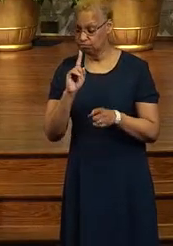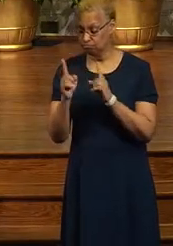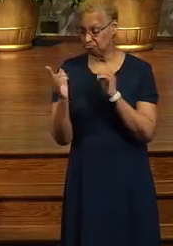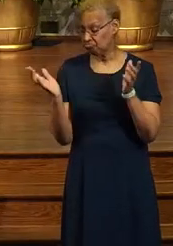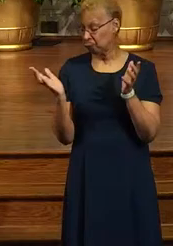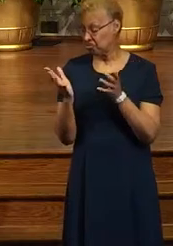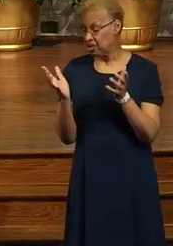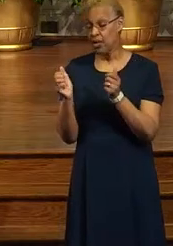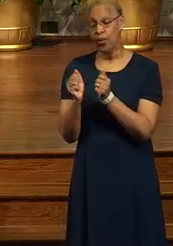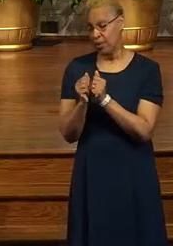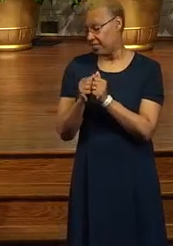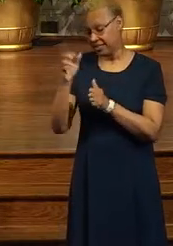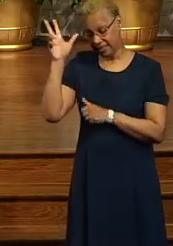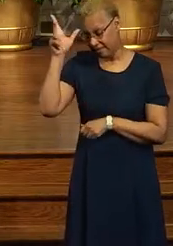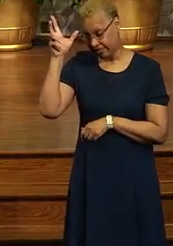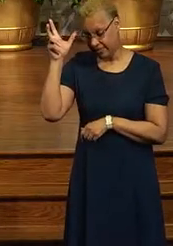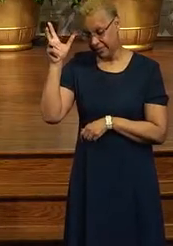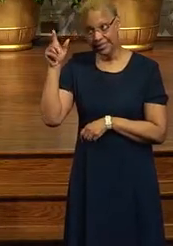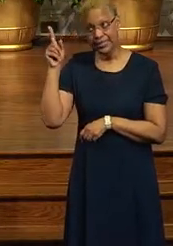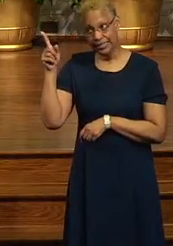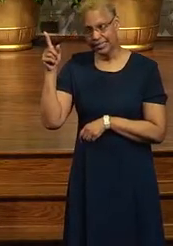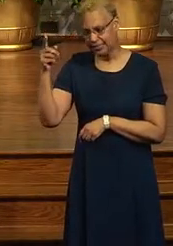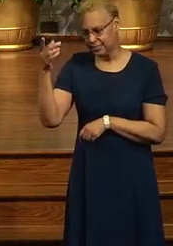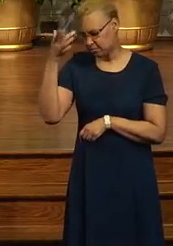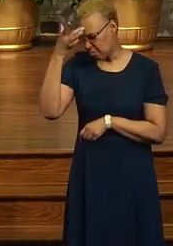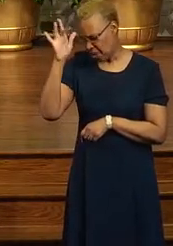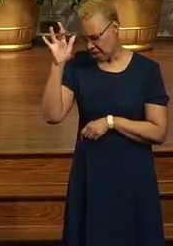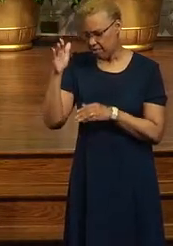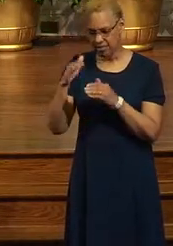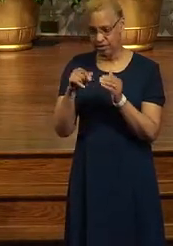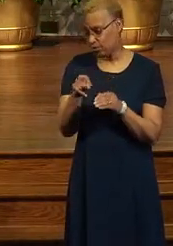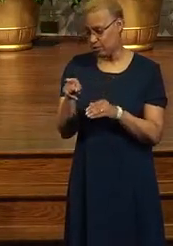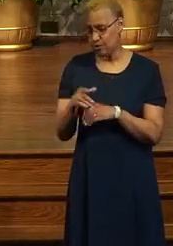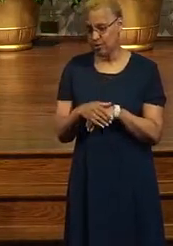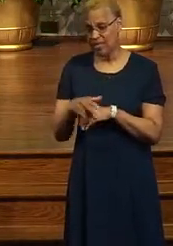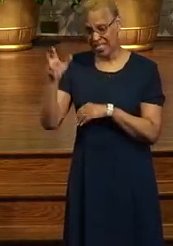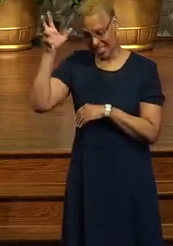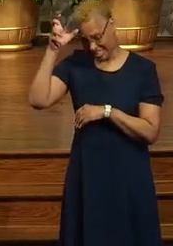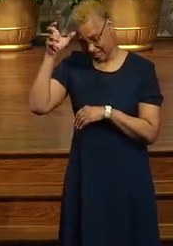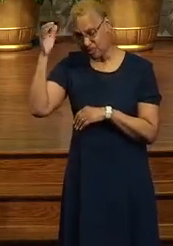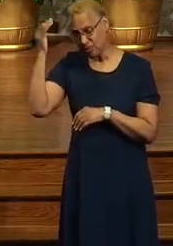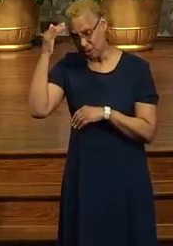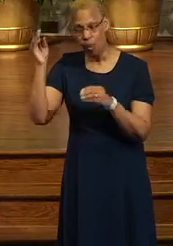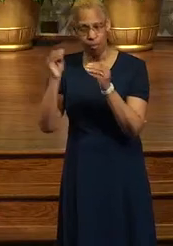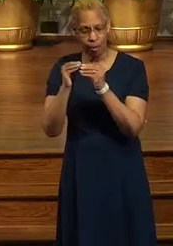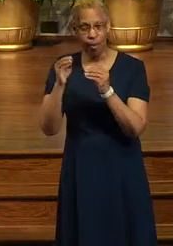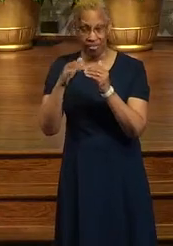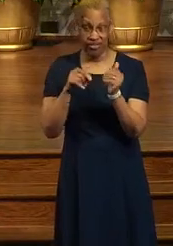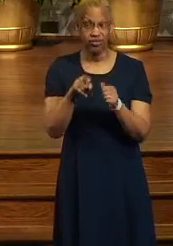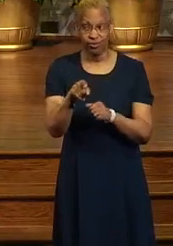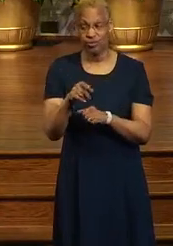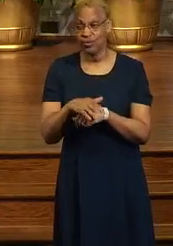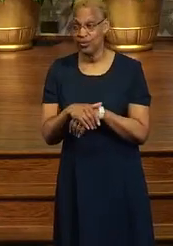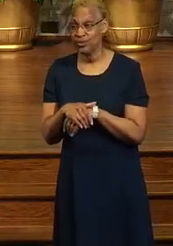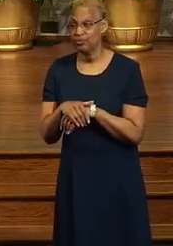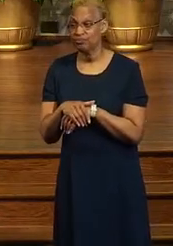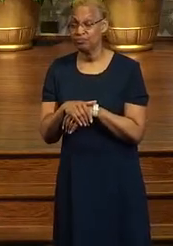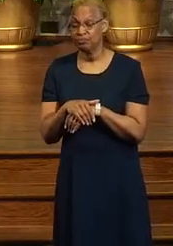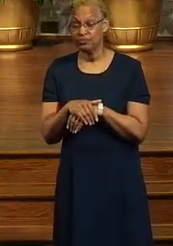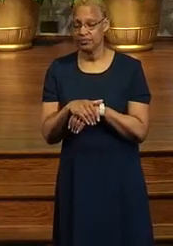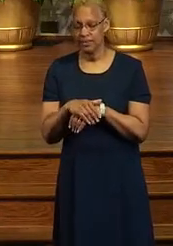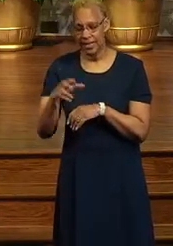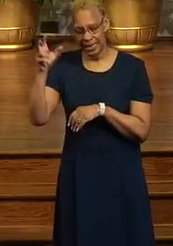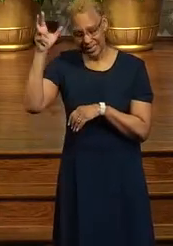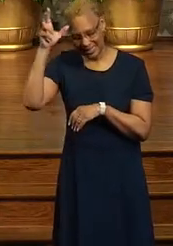Because you cannot outsmart the devil. Because the devil knows more than you. And so the devil